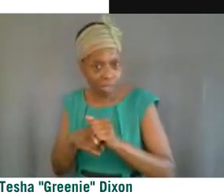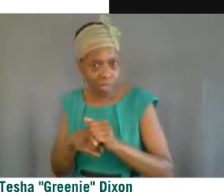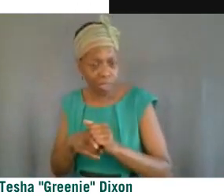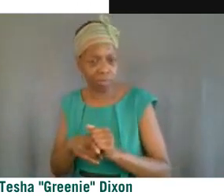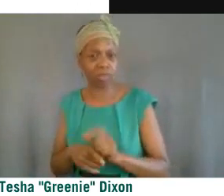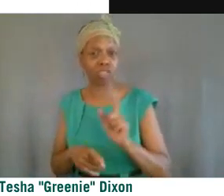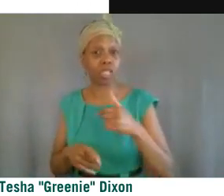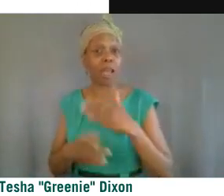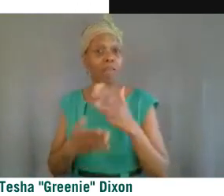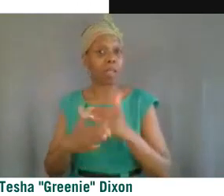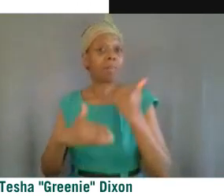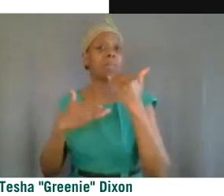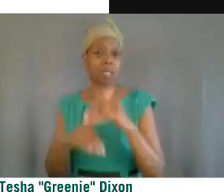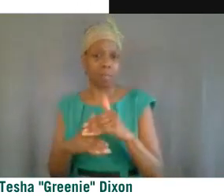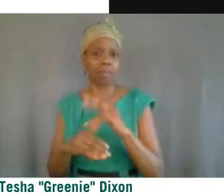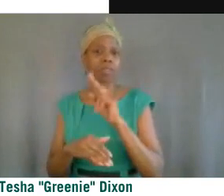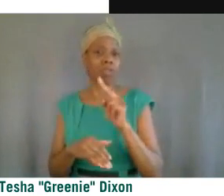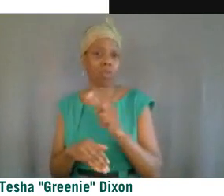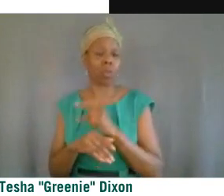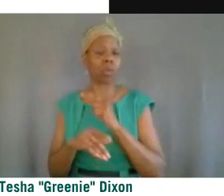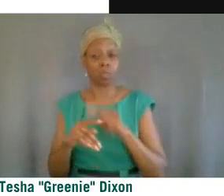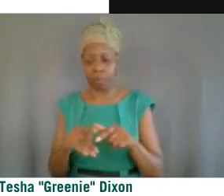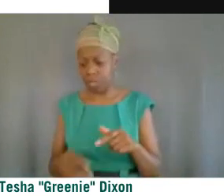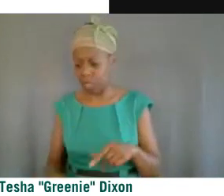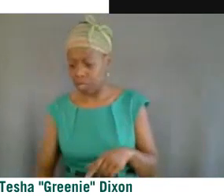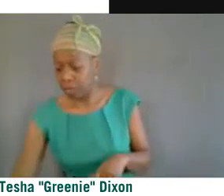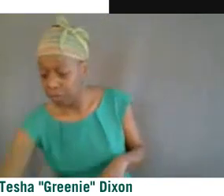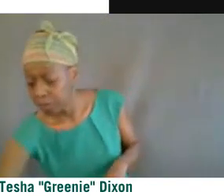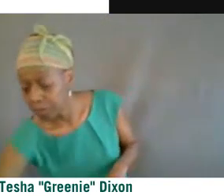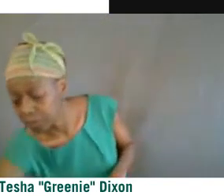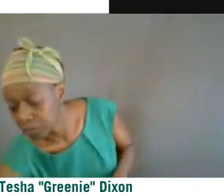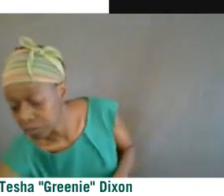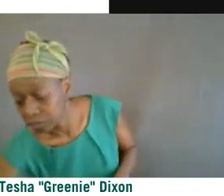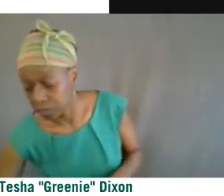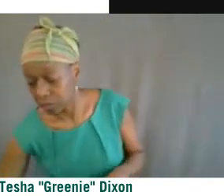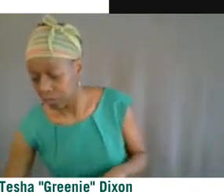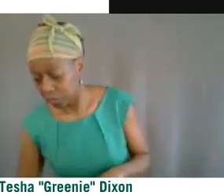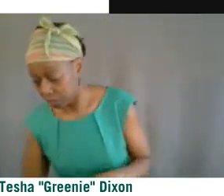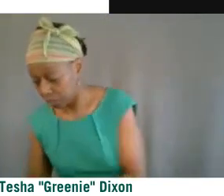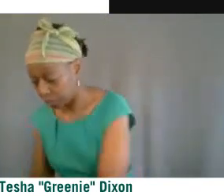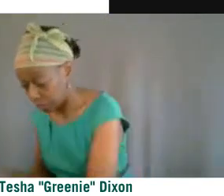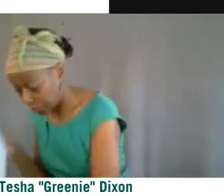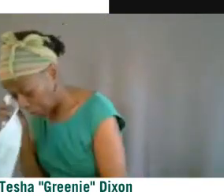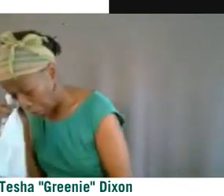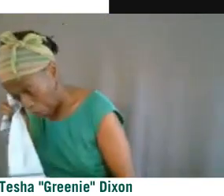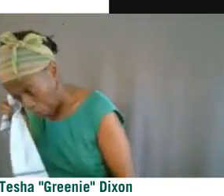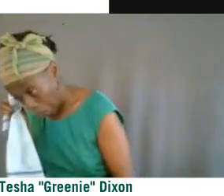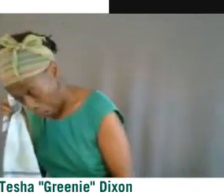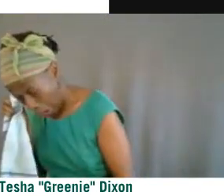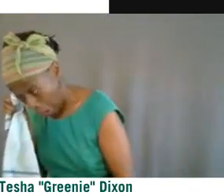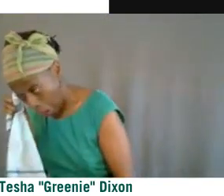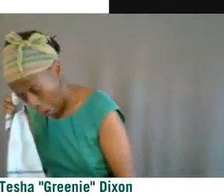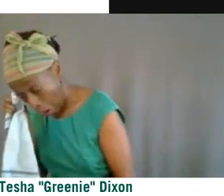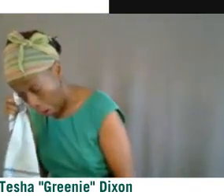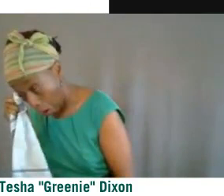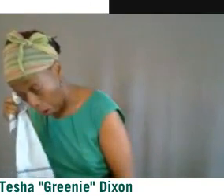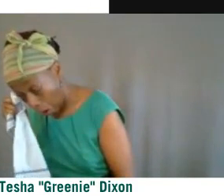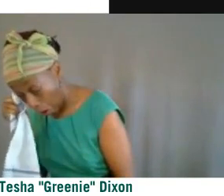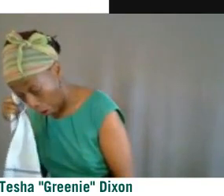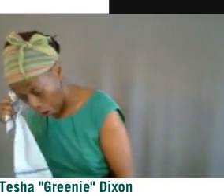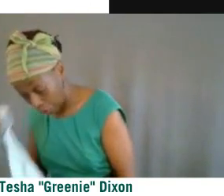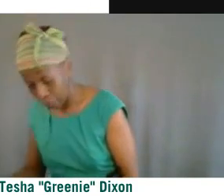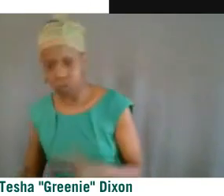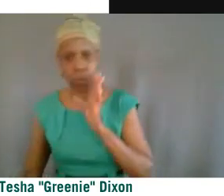limits within that thing. But when we're talking about dose and therapy dose, if you have something you can do at home and you're